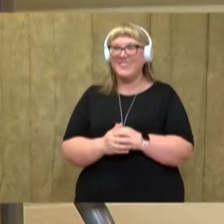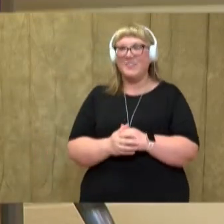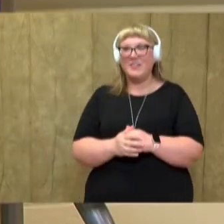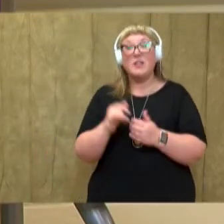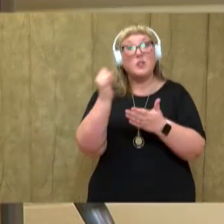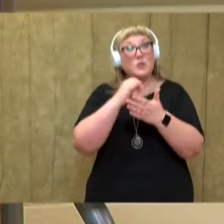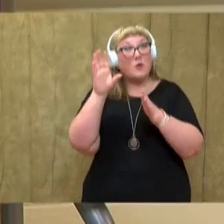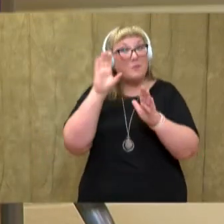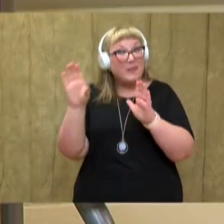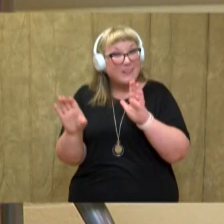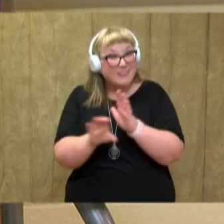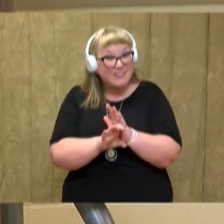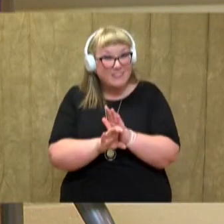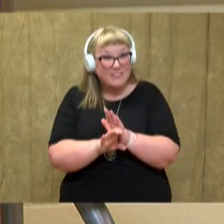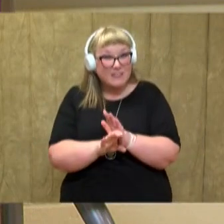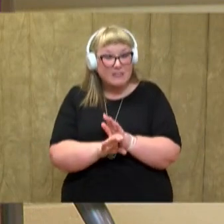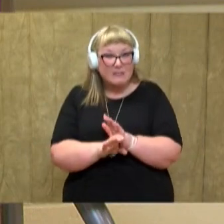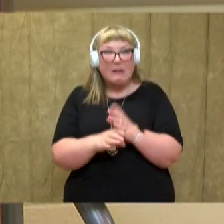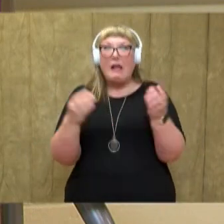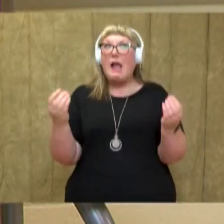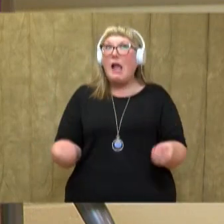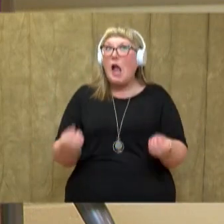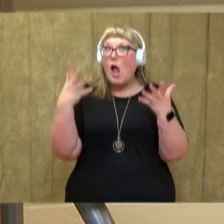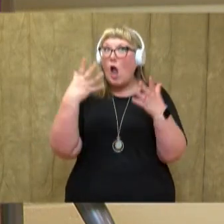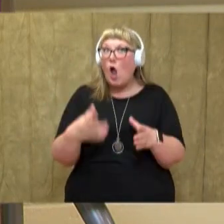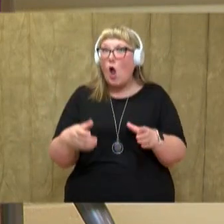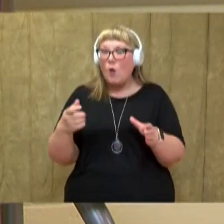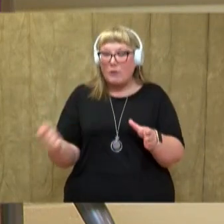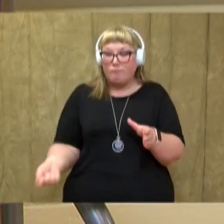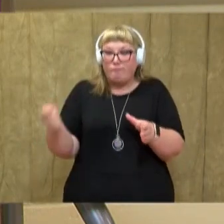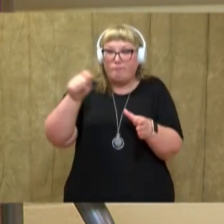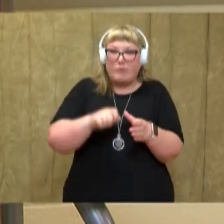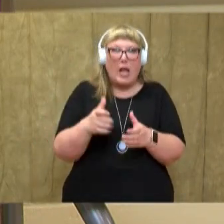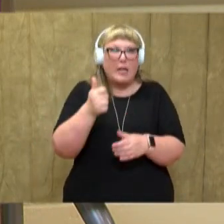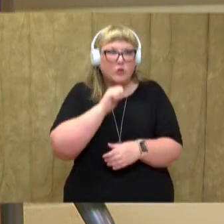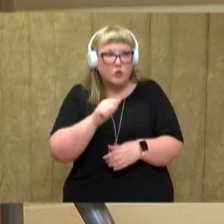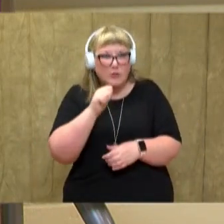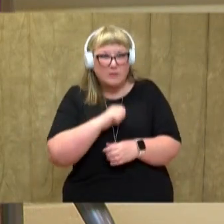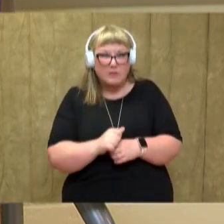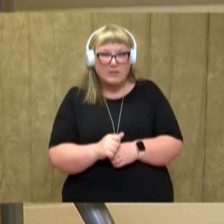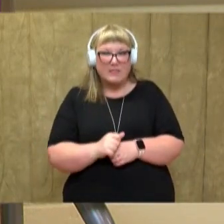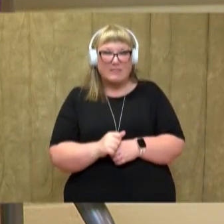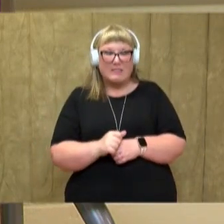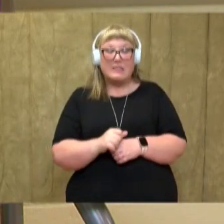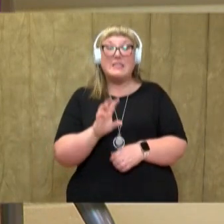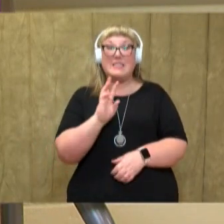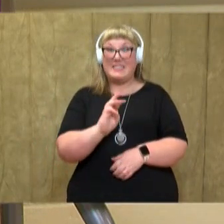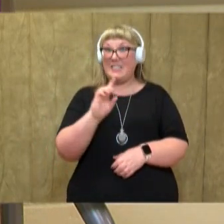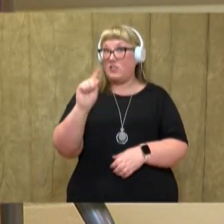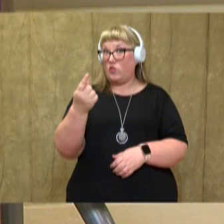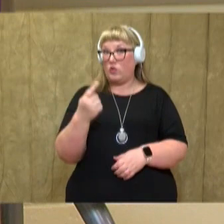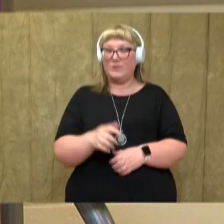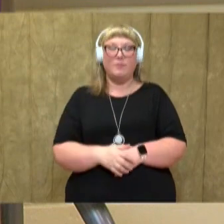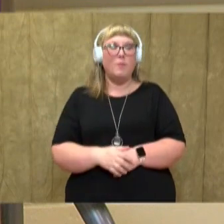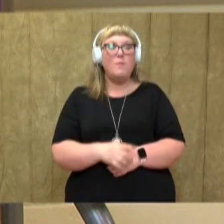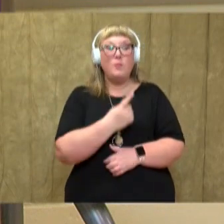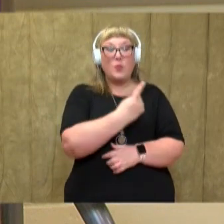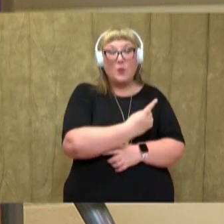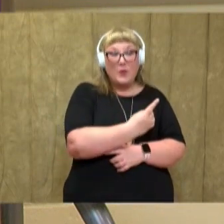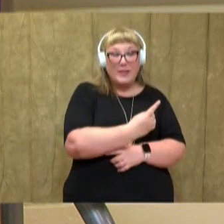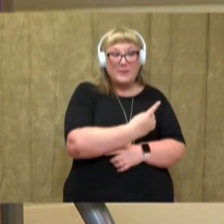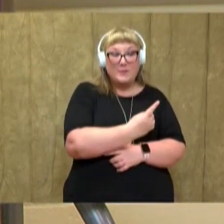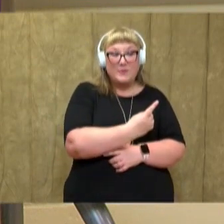picture. We need to start with how many scoops on our ice cream cone? 6. Let's draw.